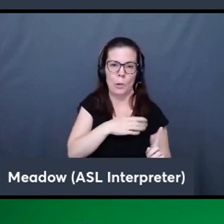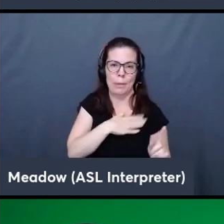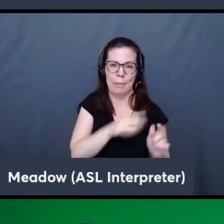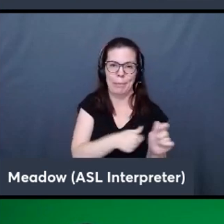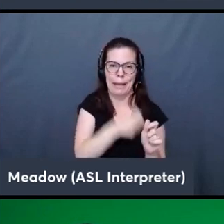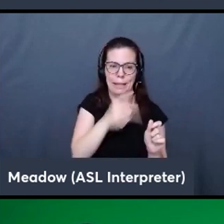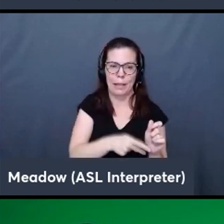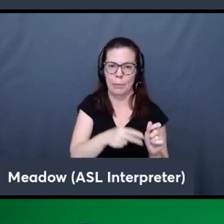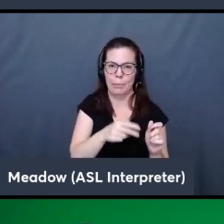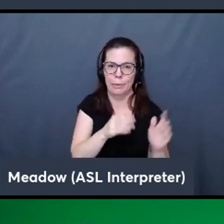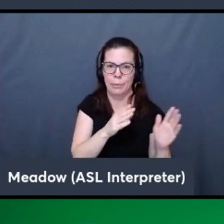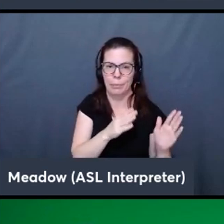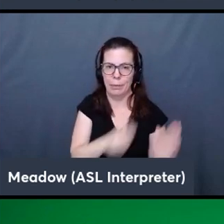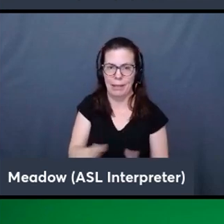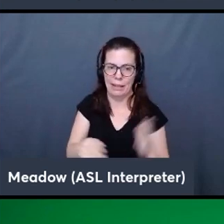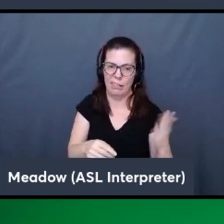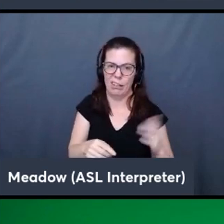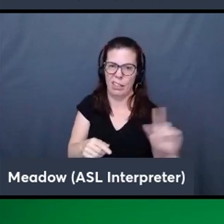on the left pan.